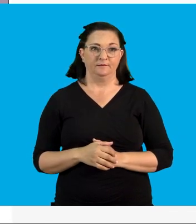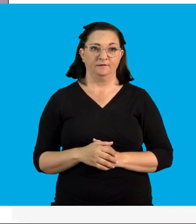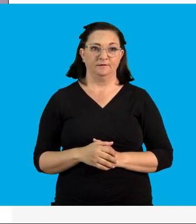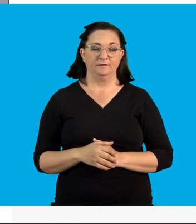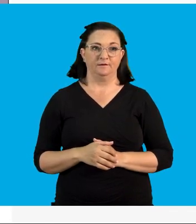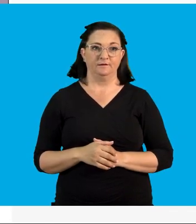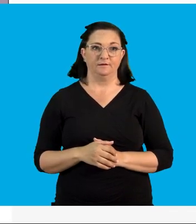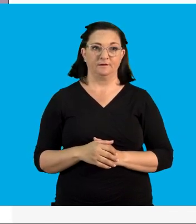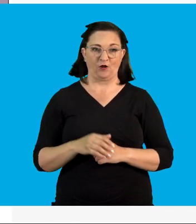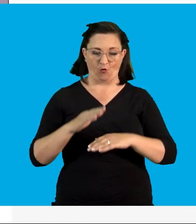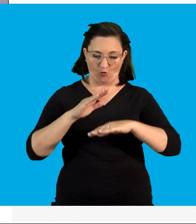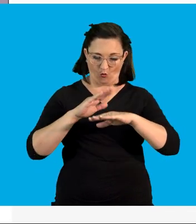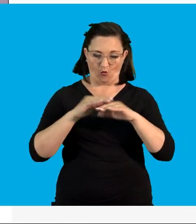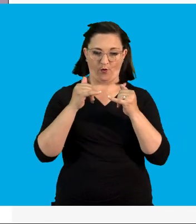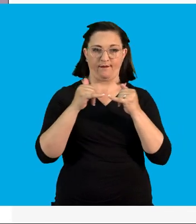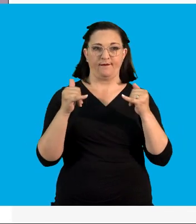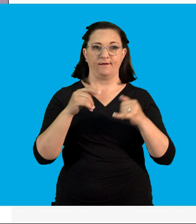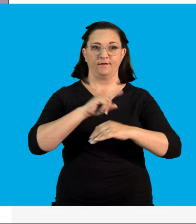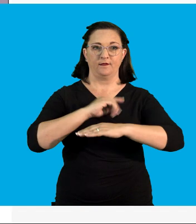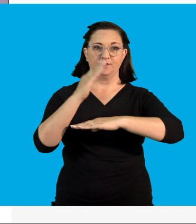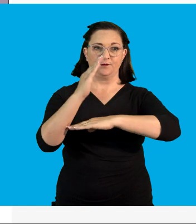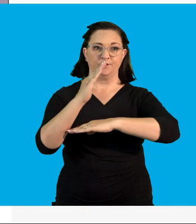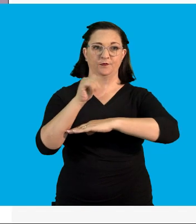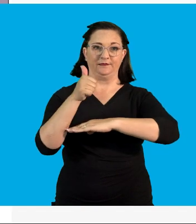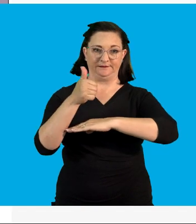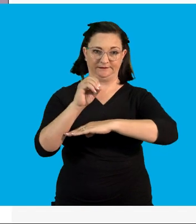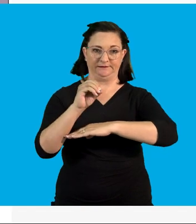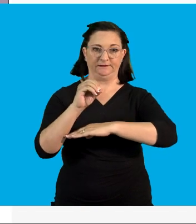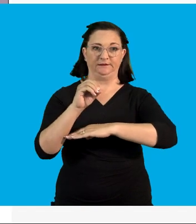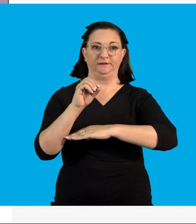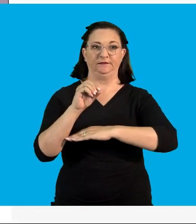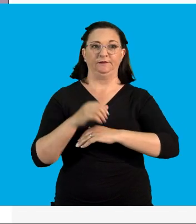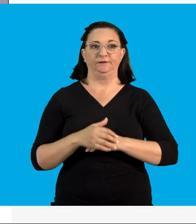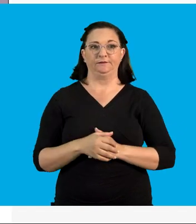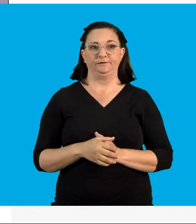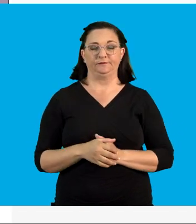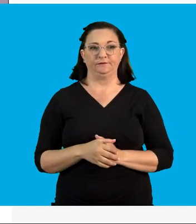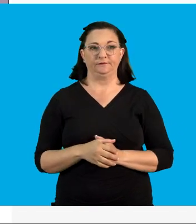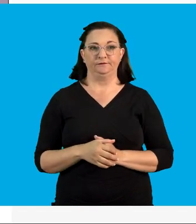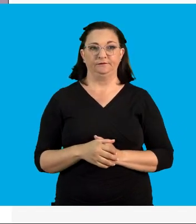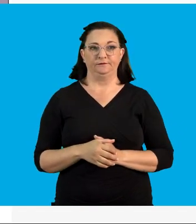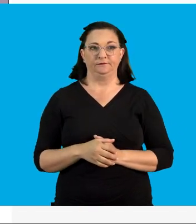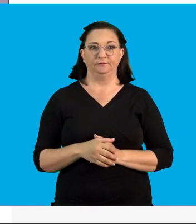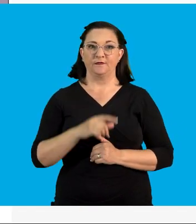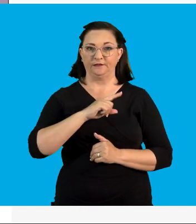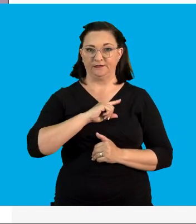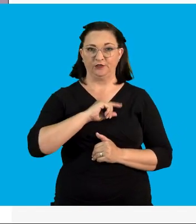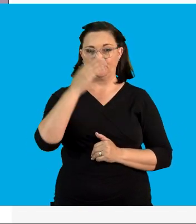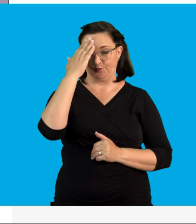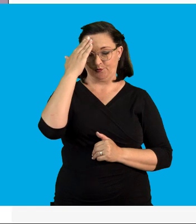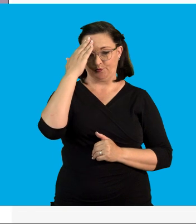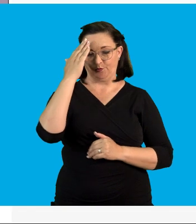and the next pin is on line, and we get again 60 degrees. So which then says all